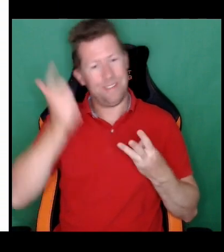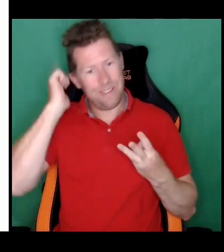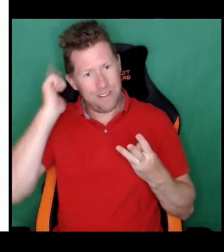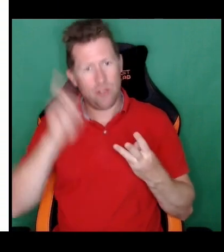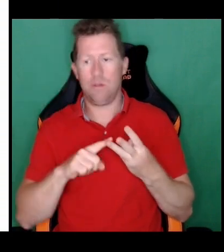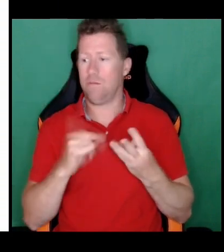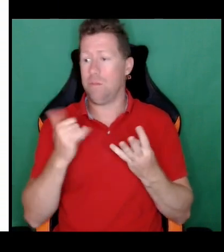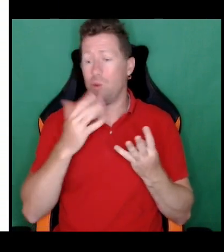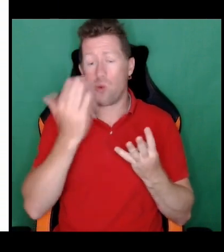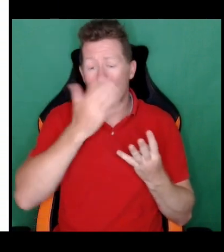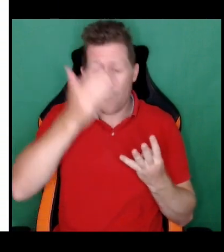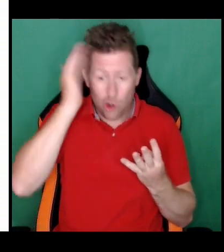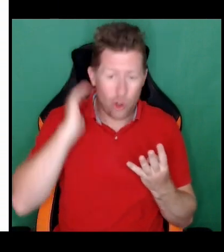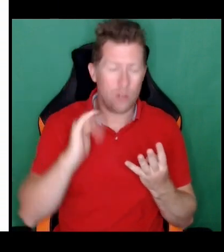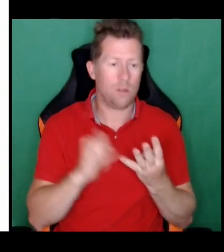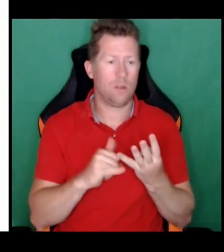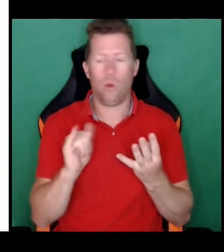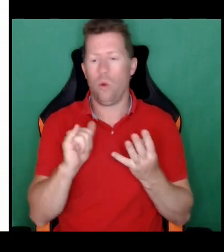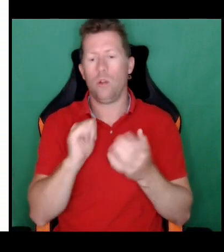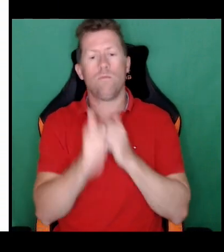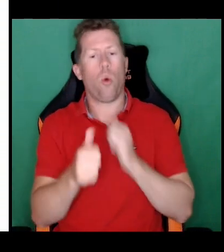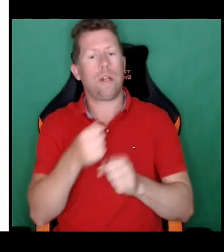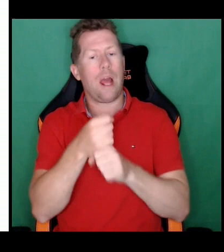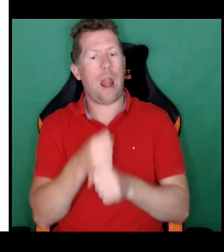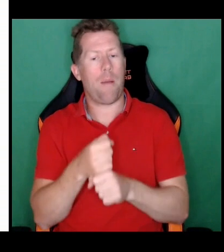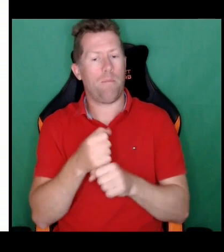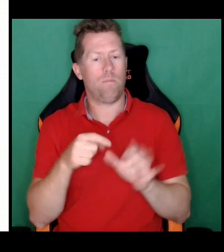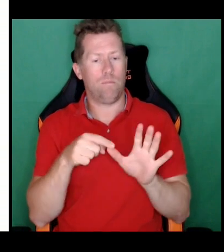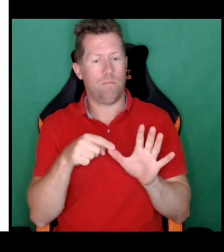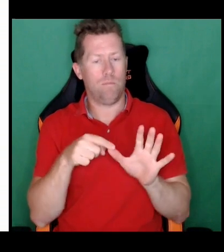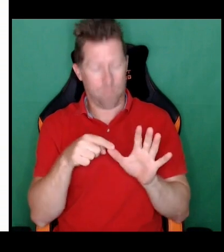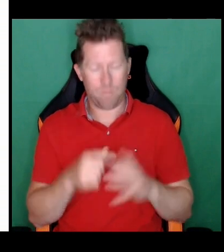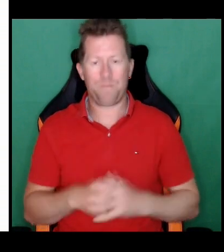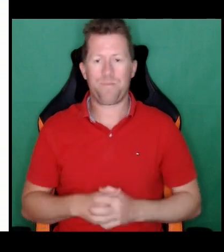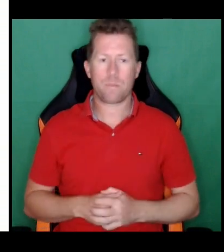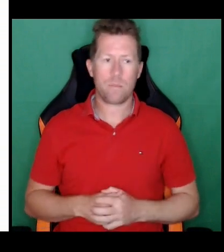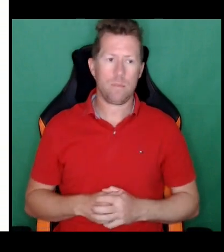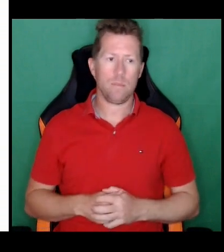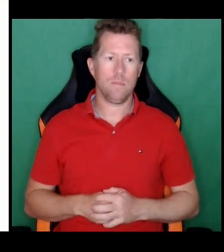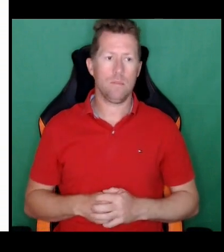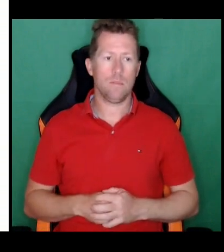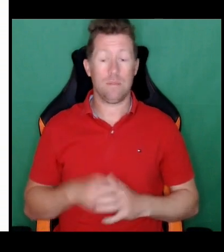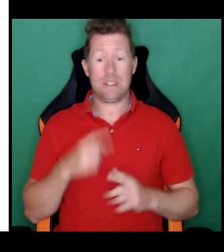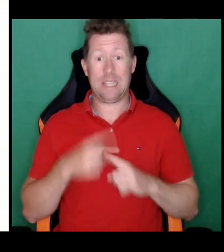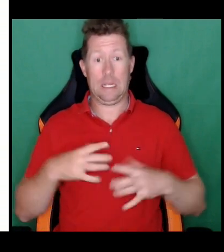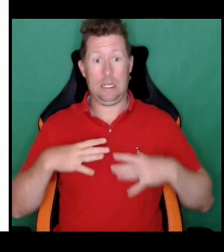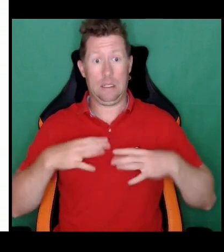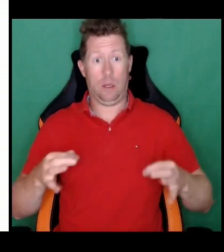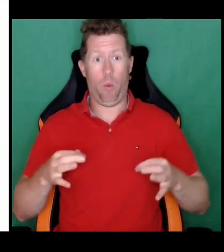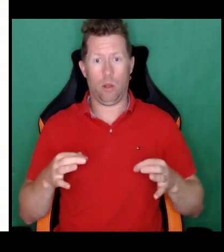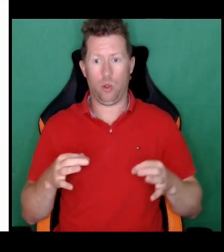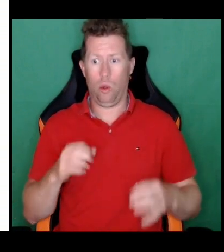nurse, as well as their sporting and club leaders. And they also, they don't want to let those people